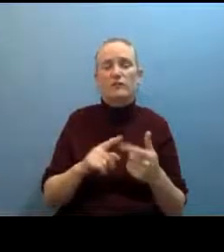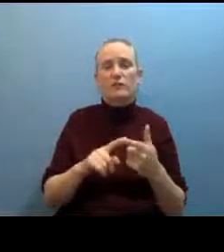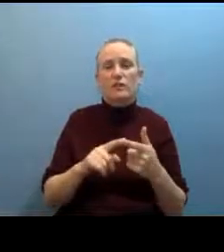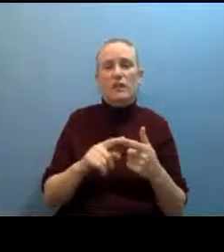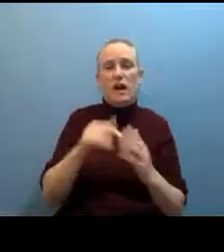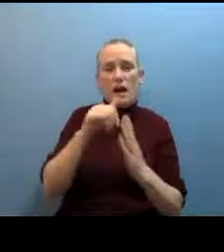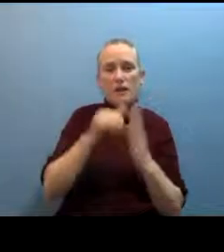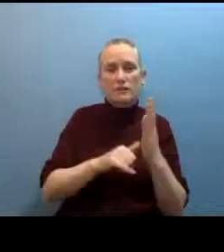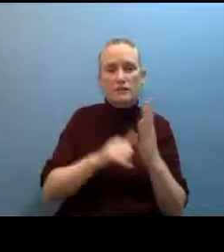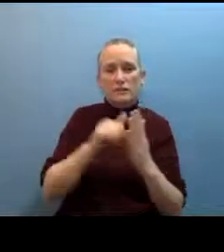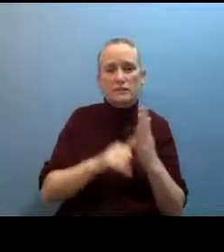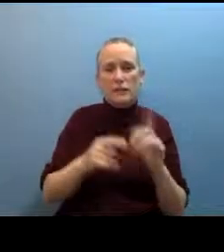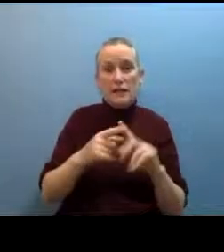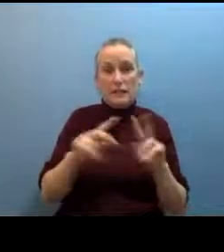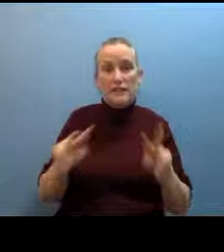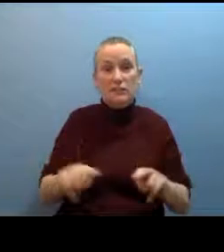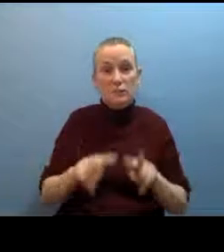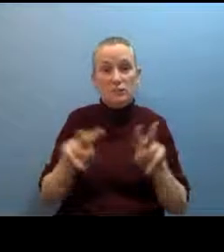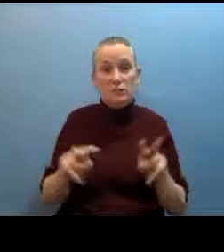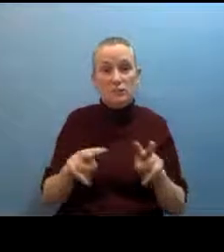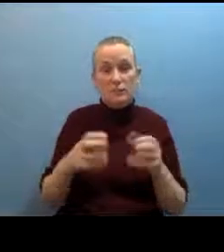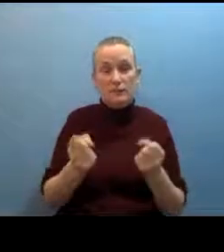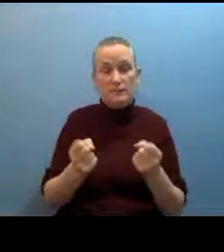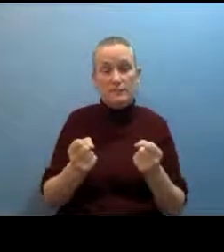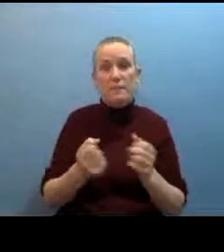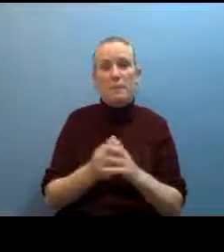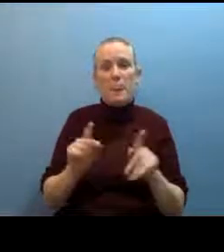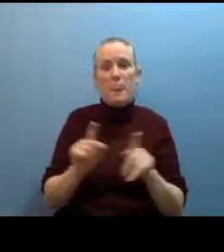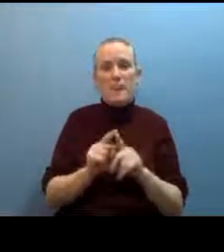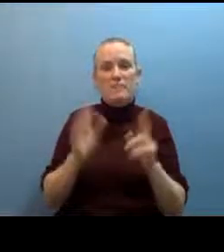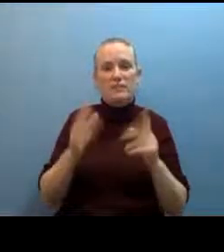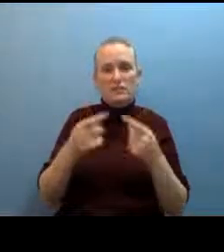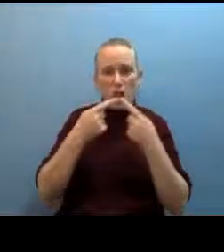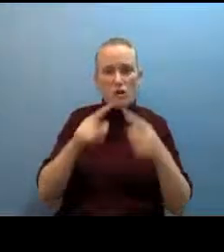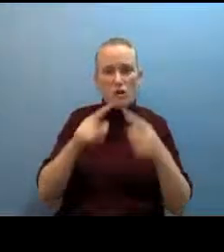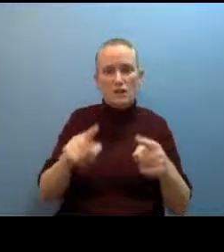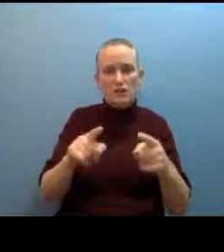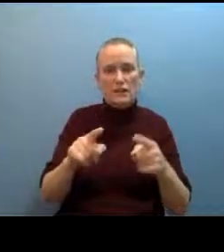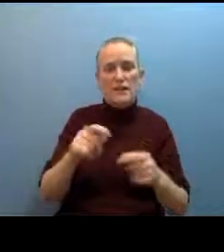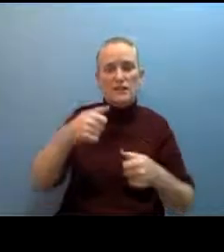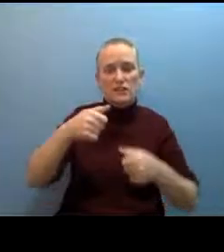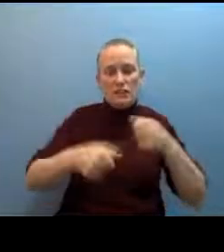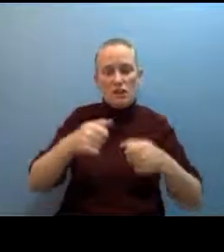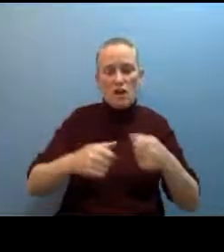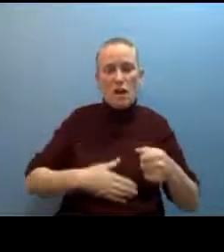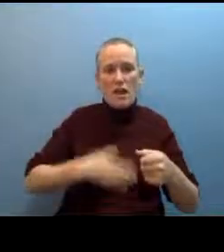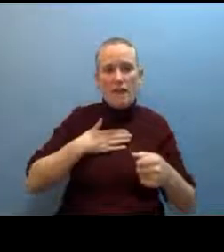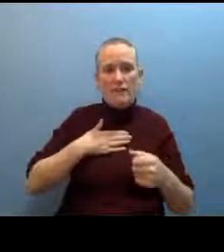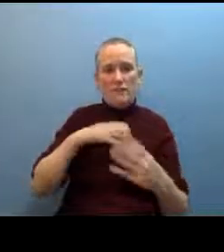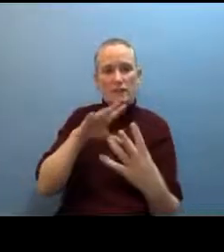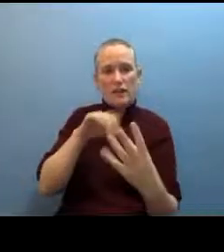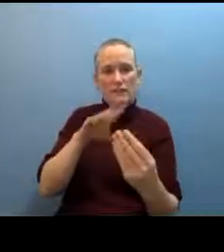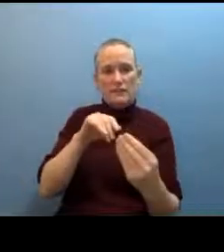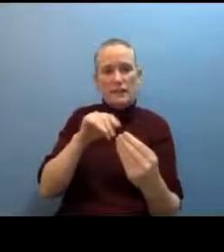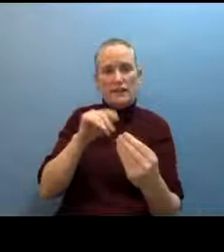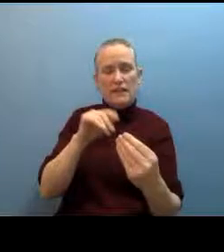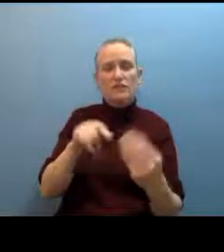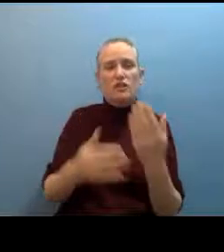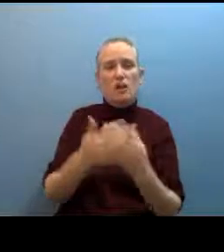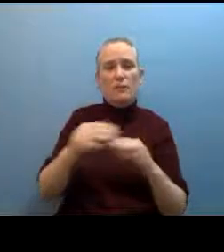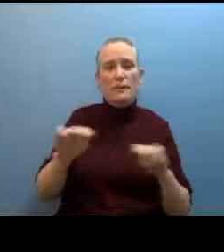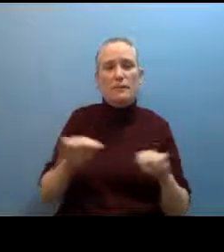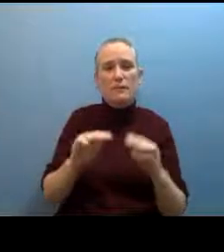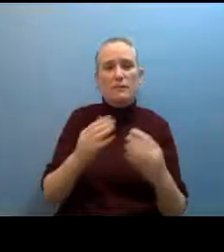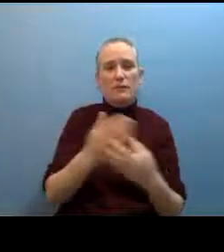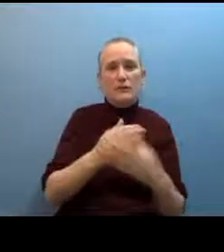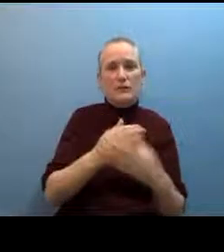articles and videos. We also have launched Jigsaw Live Chat, which is for young people between the ages of 12 and 25, where